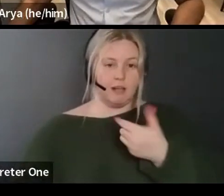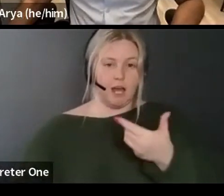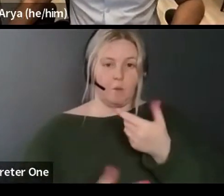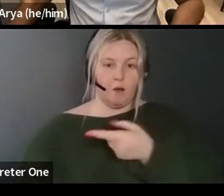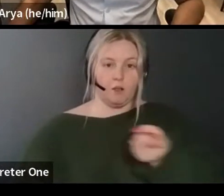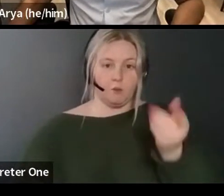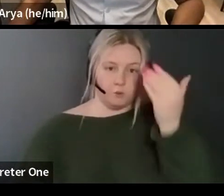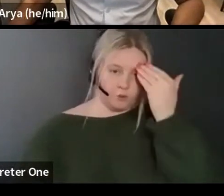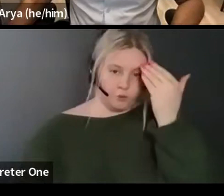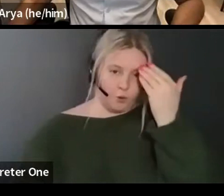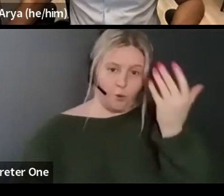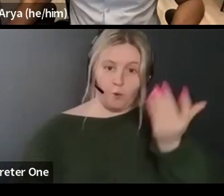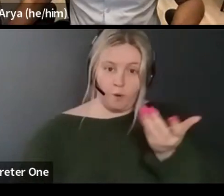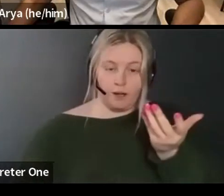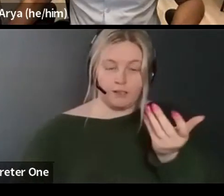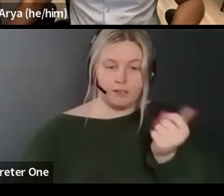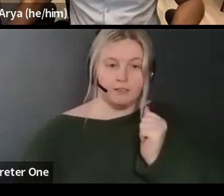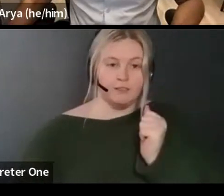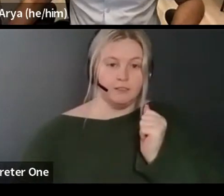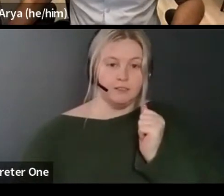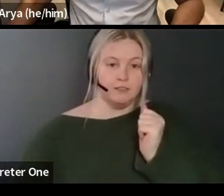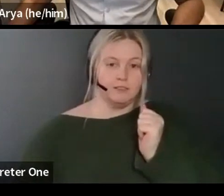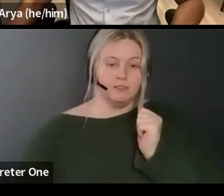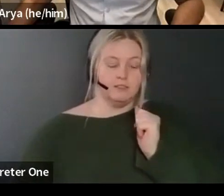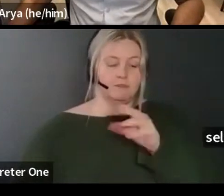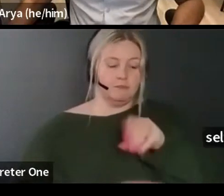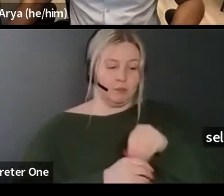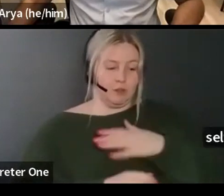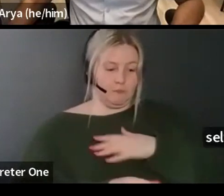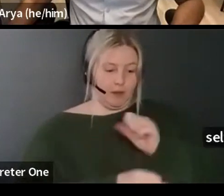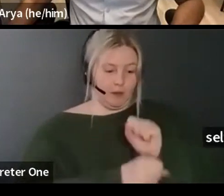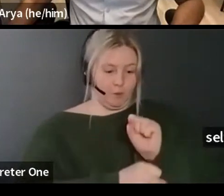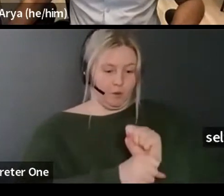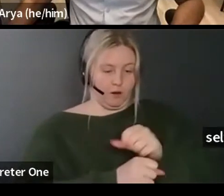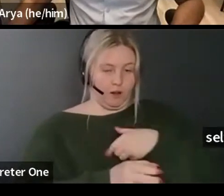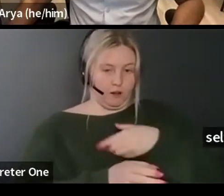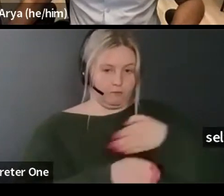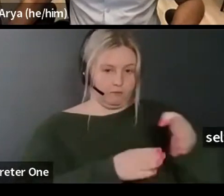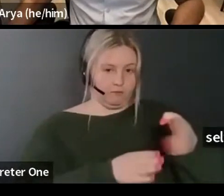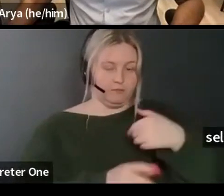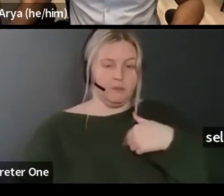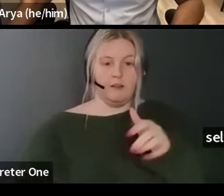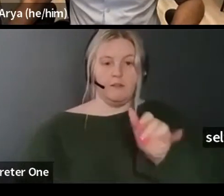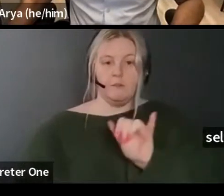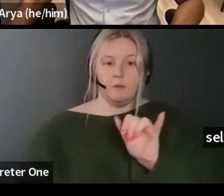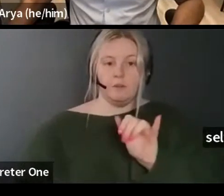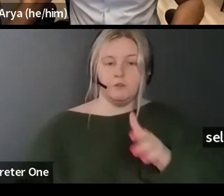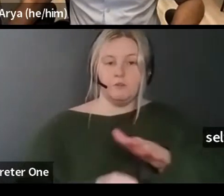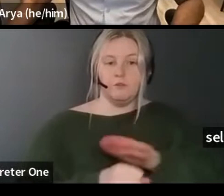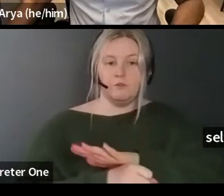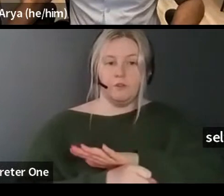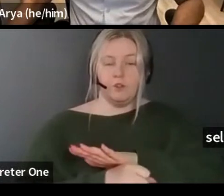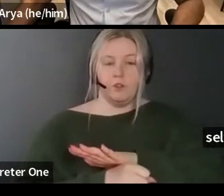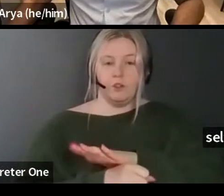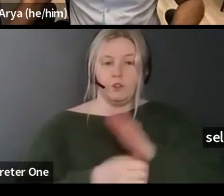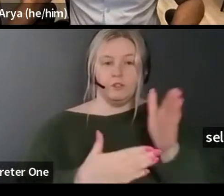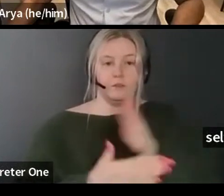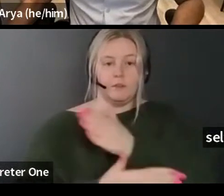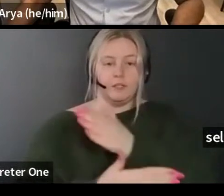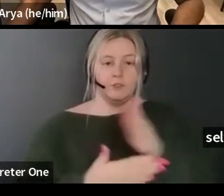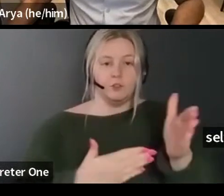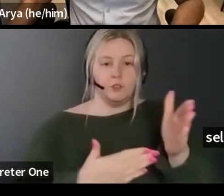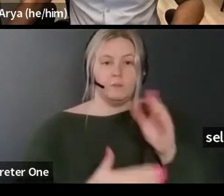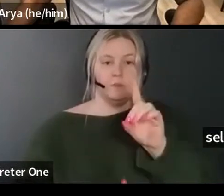would be that in addition to this, to the work I've talked about already, I'm also a full spectrum Indigenous doula.